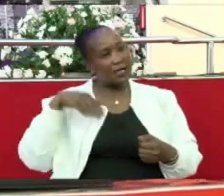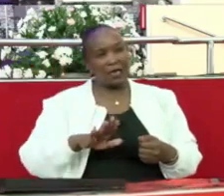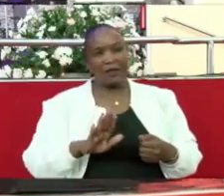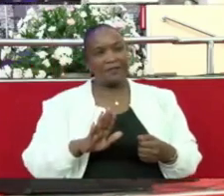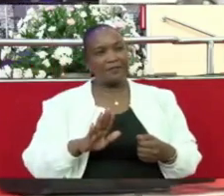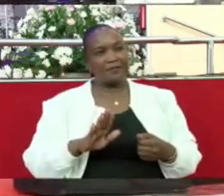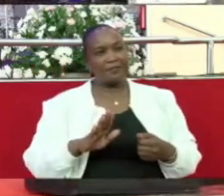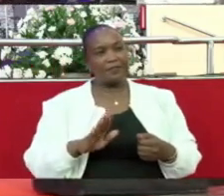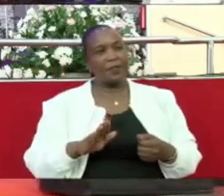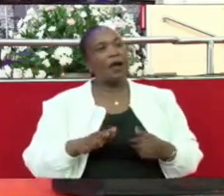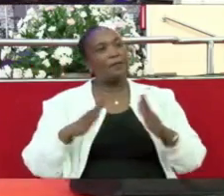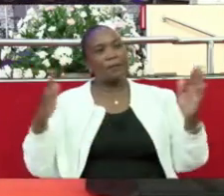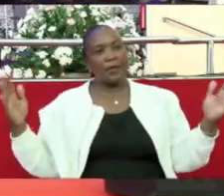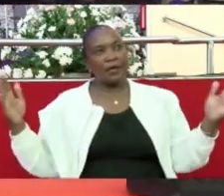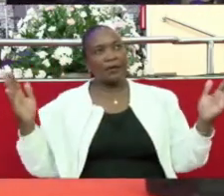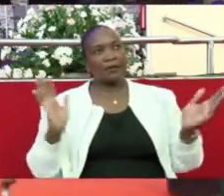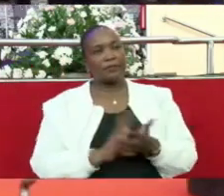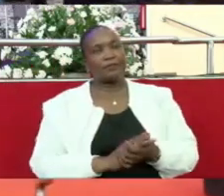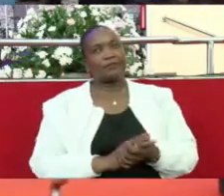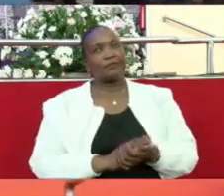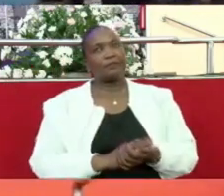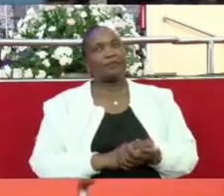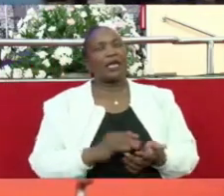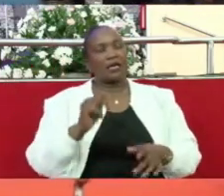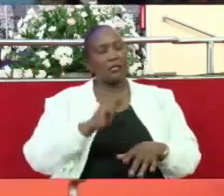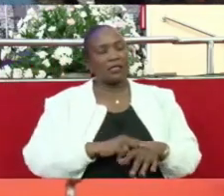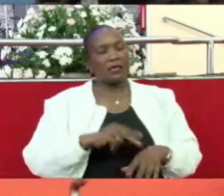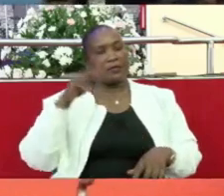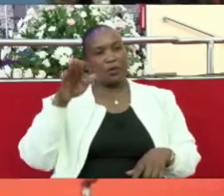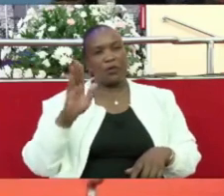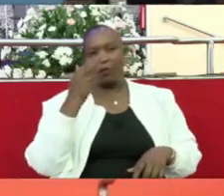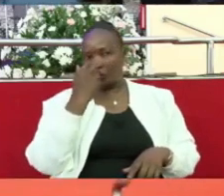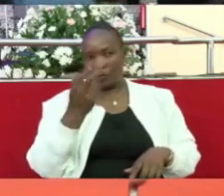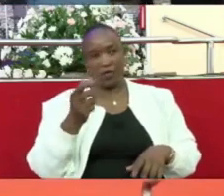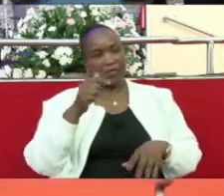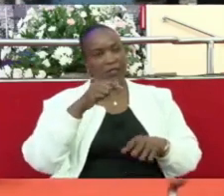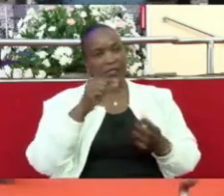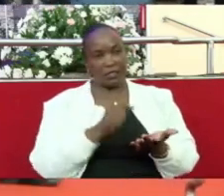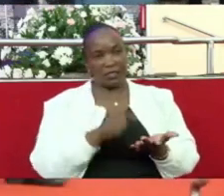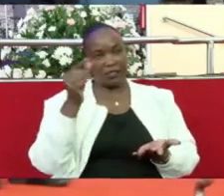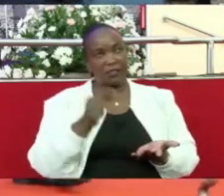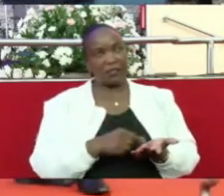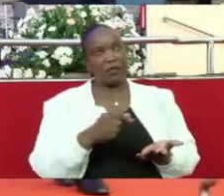you. And so if you look at grace, every day you step out of your house,